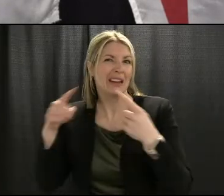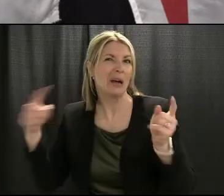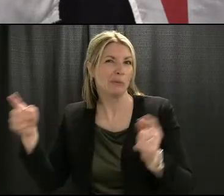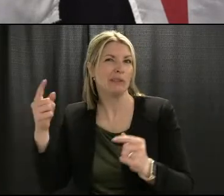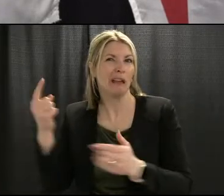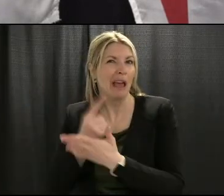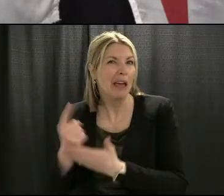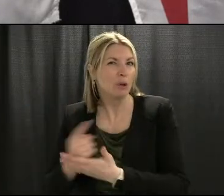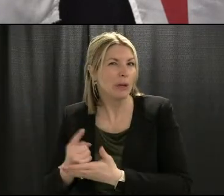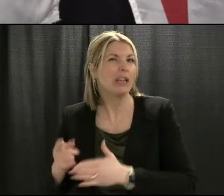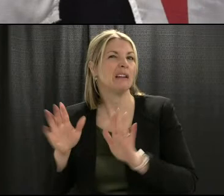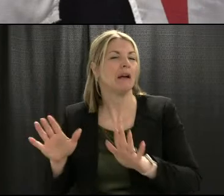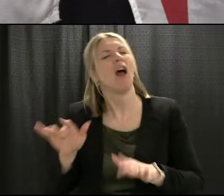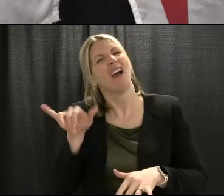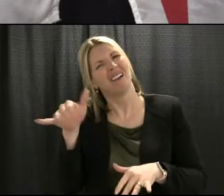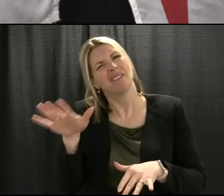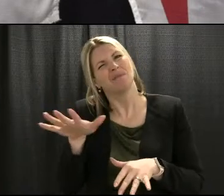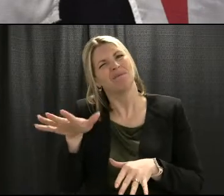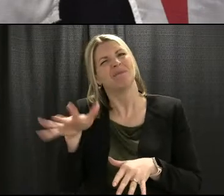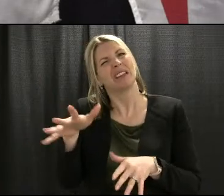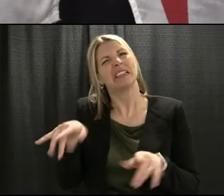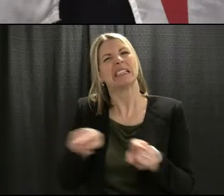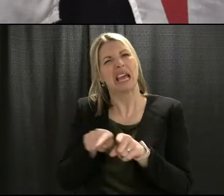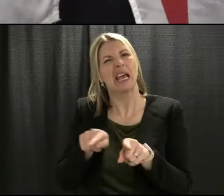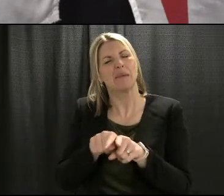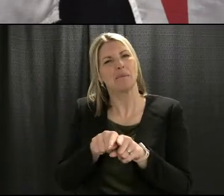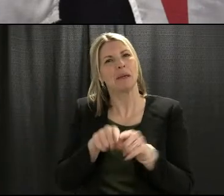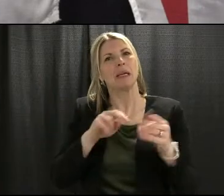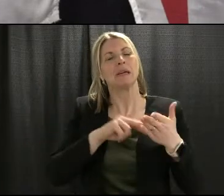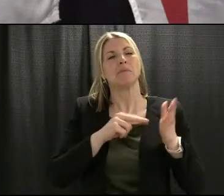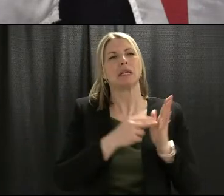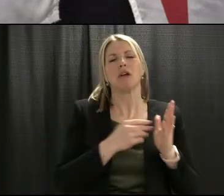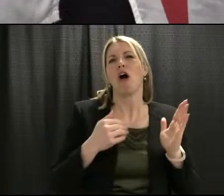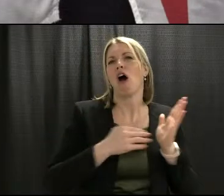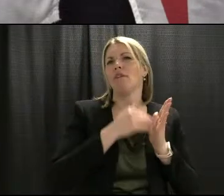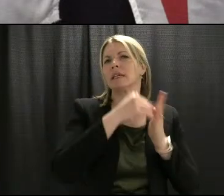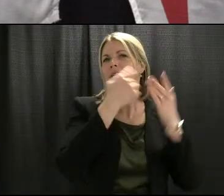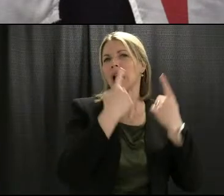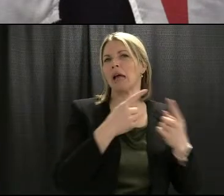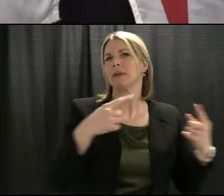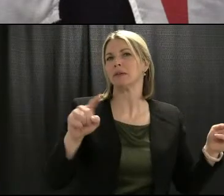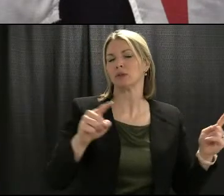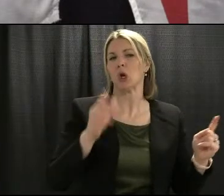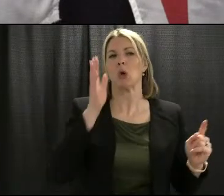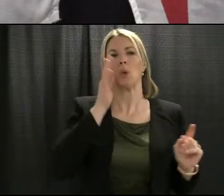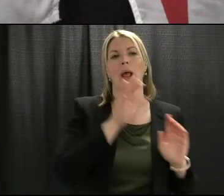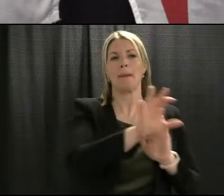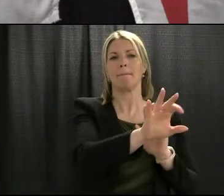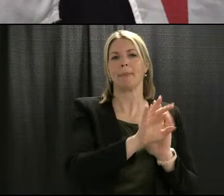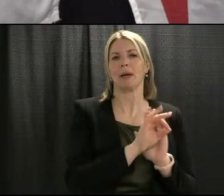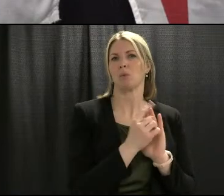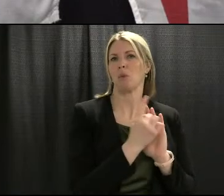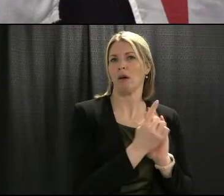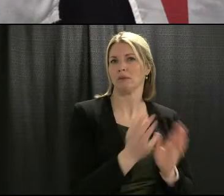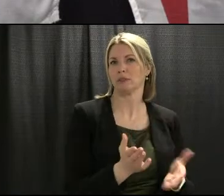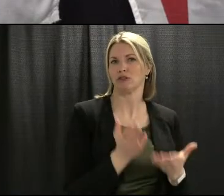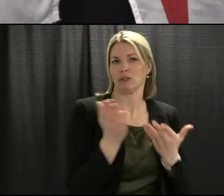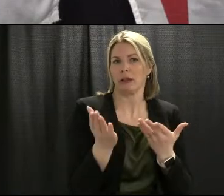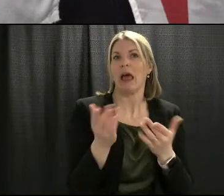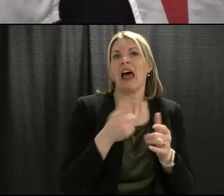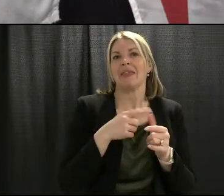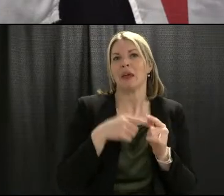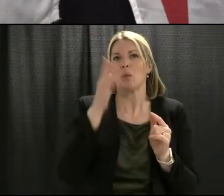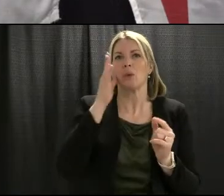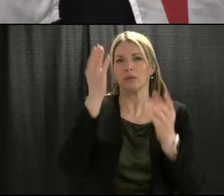latest initiatives in healthcare. They will have specific themes and focus on one or two initiatives that are part of our